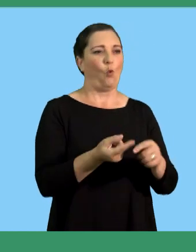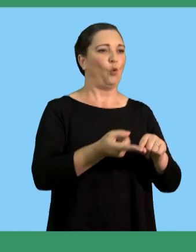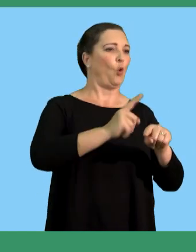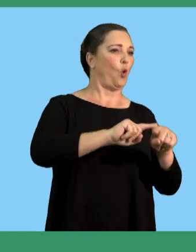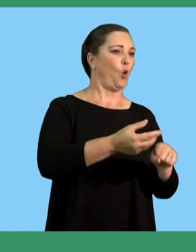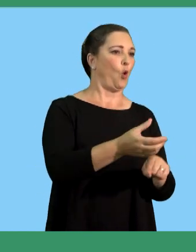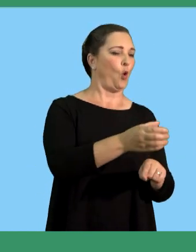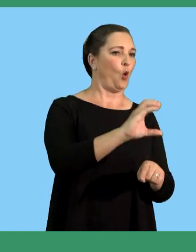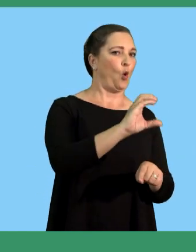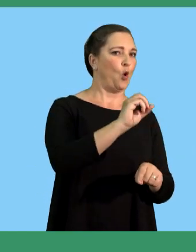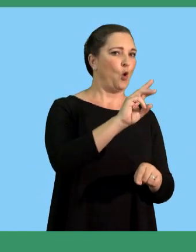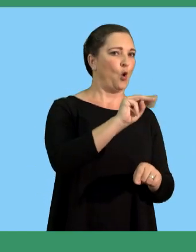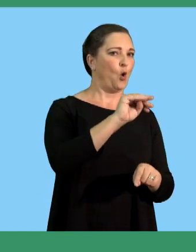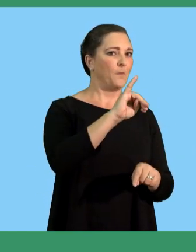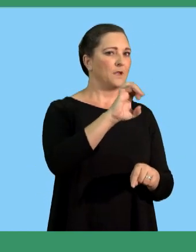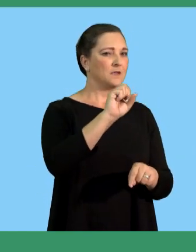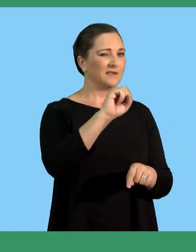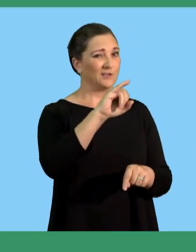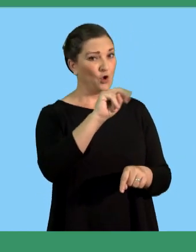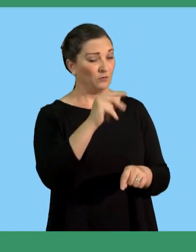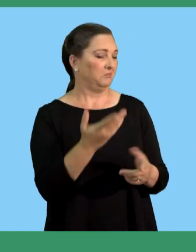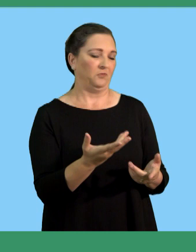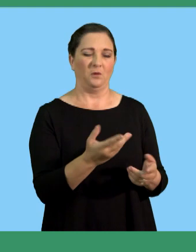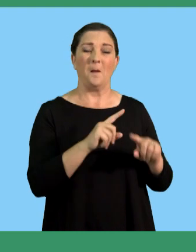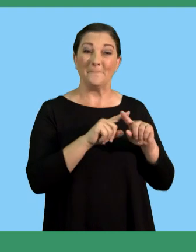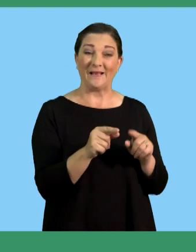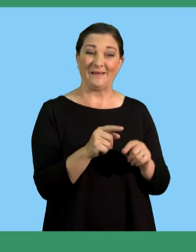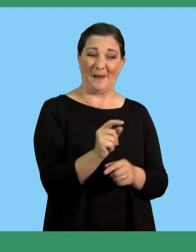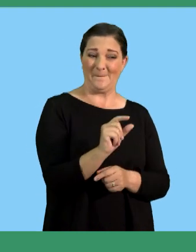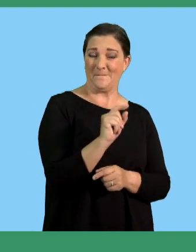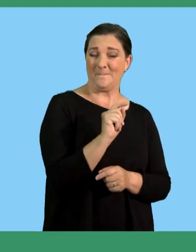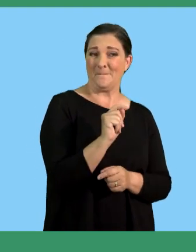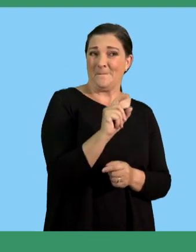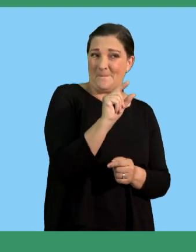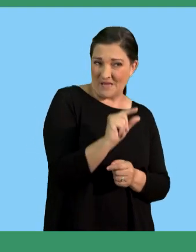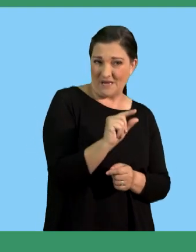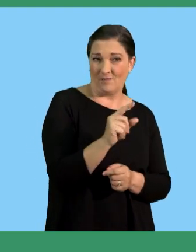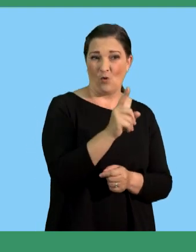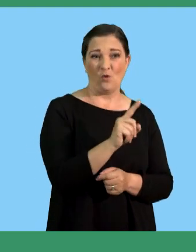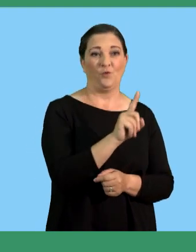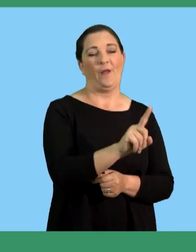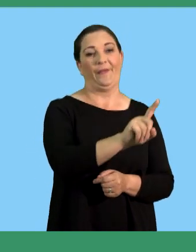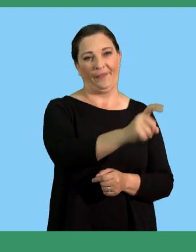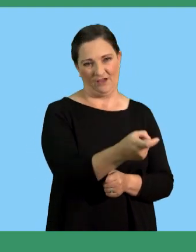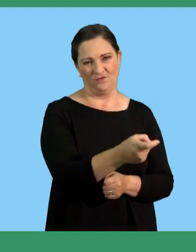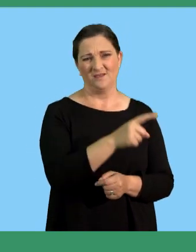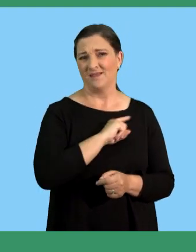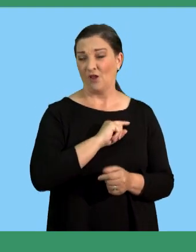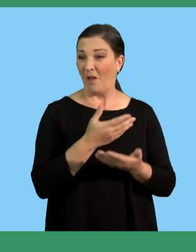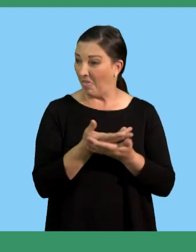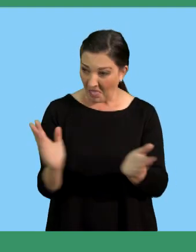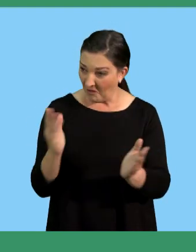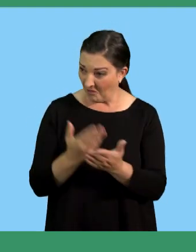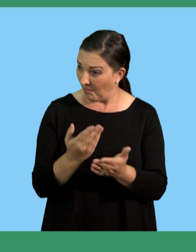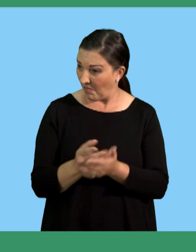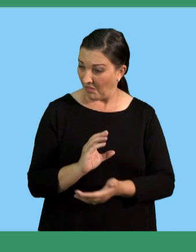into negatives now, is that a minimum of 1,000 must be invested, which may be difficult for some small investors to